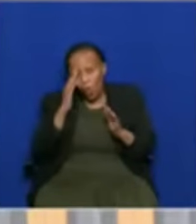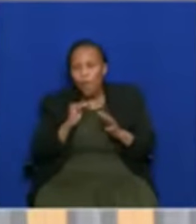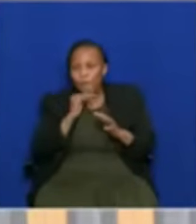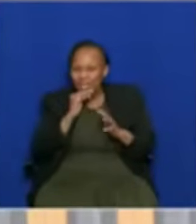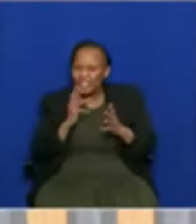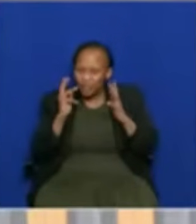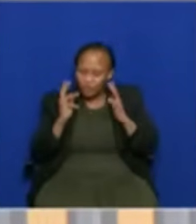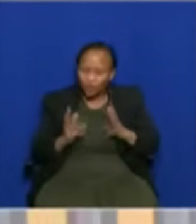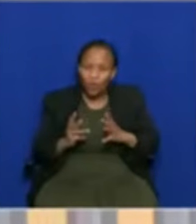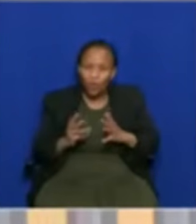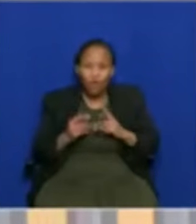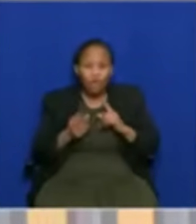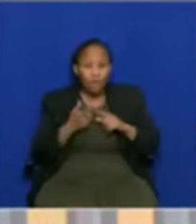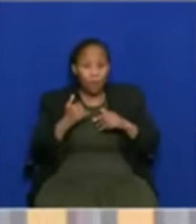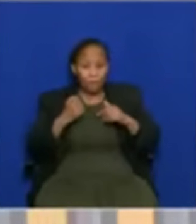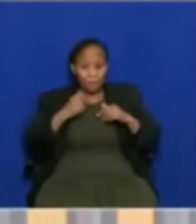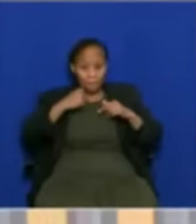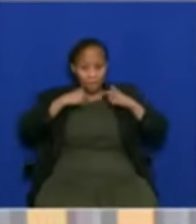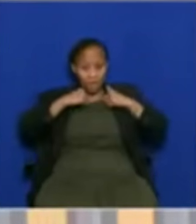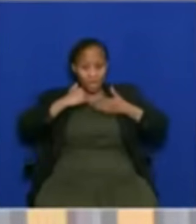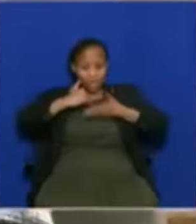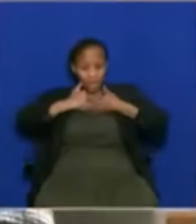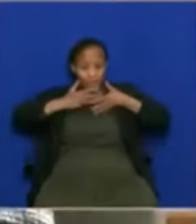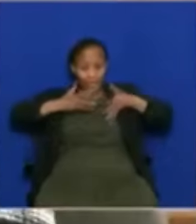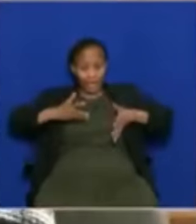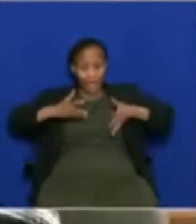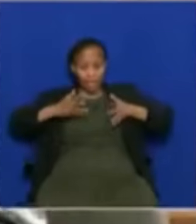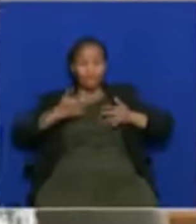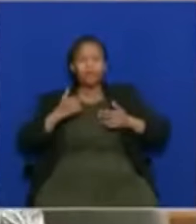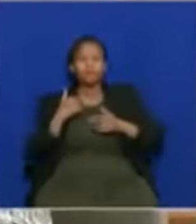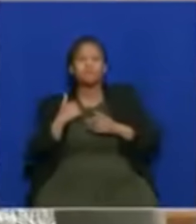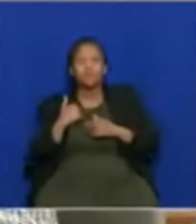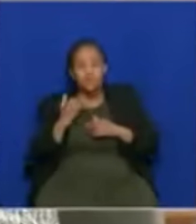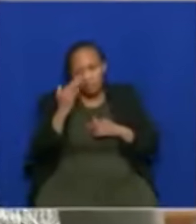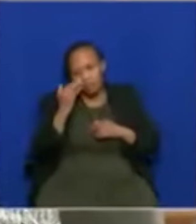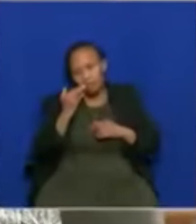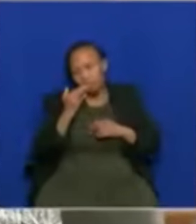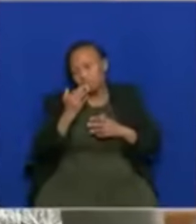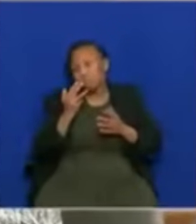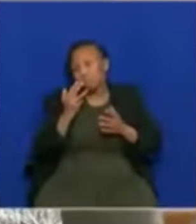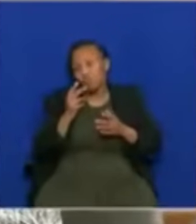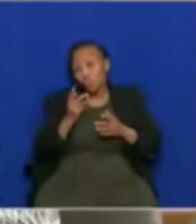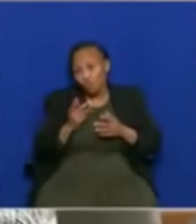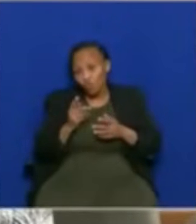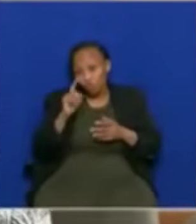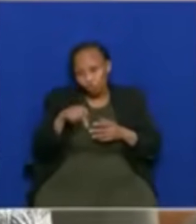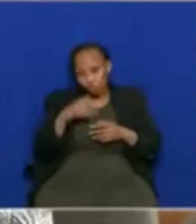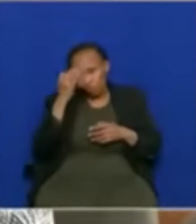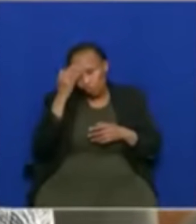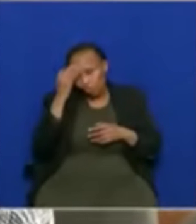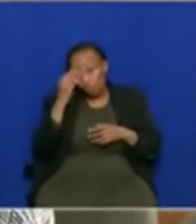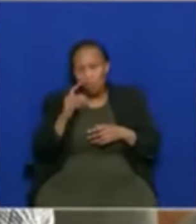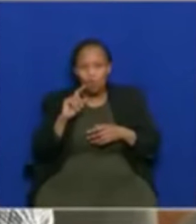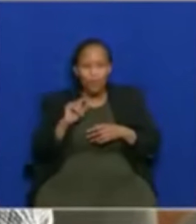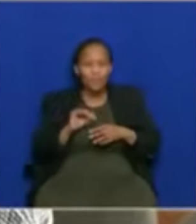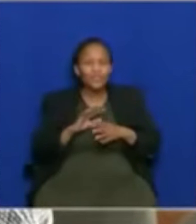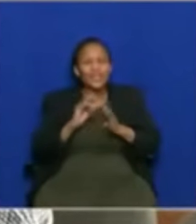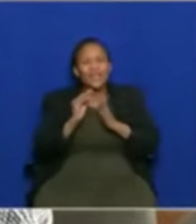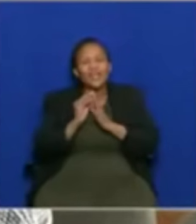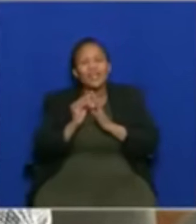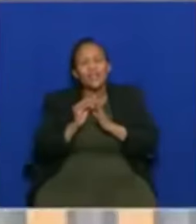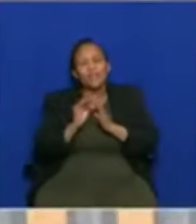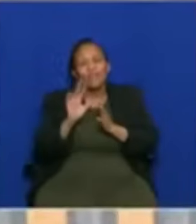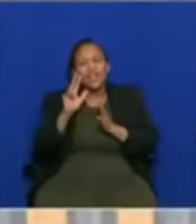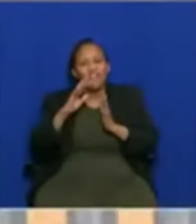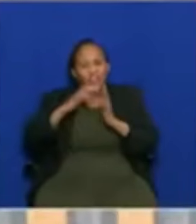that you must be held to have known the contents of your affidavit and of the charge sheet, and